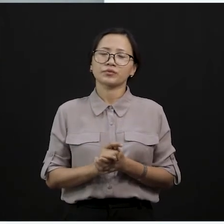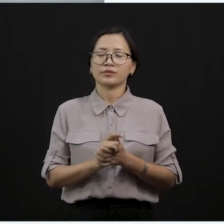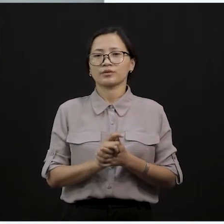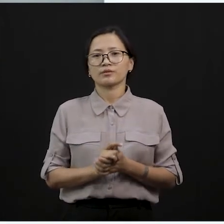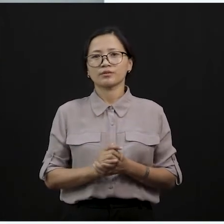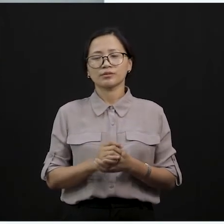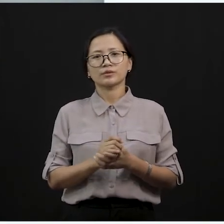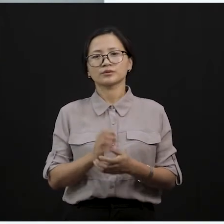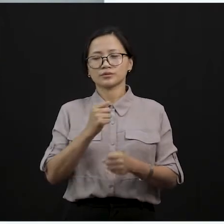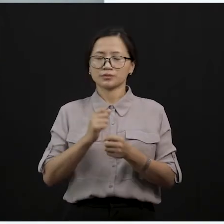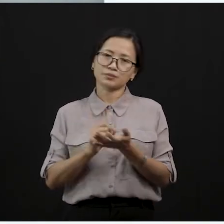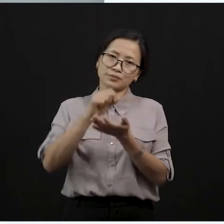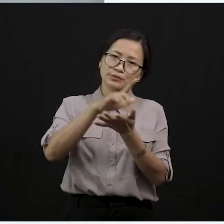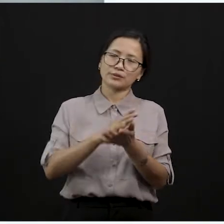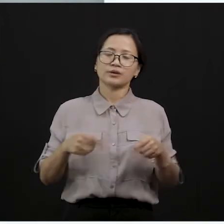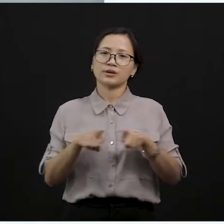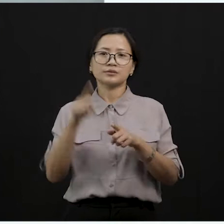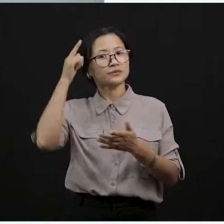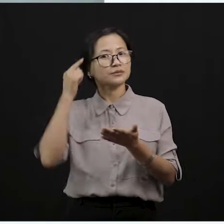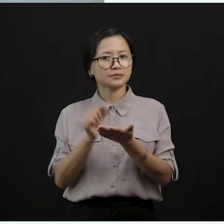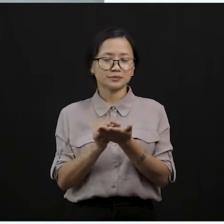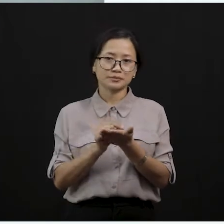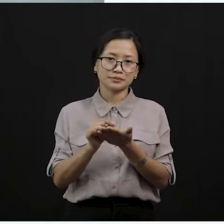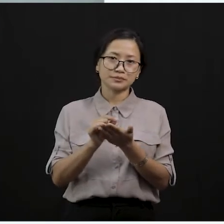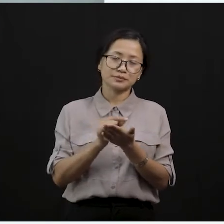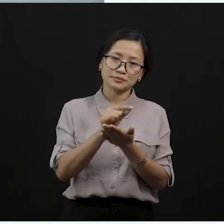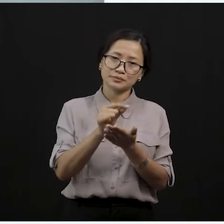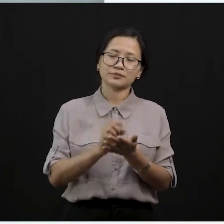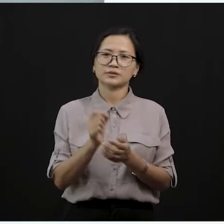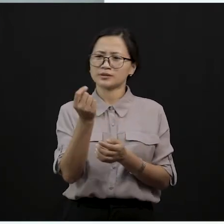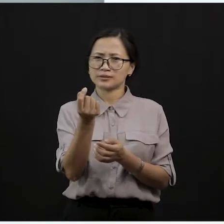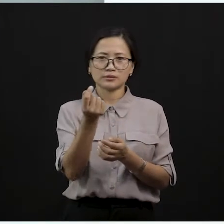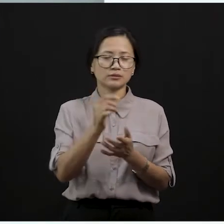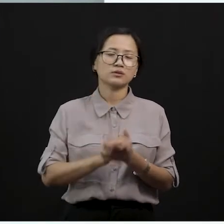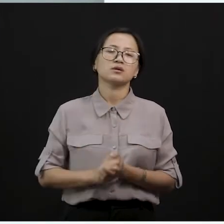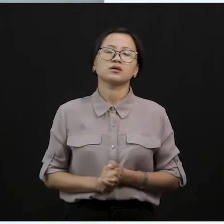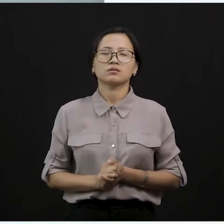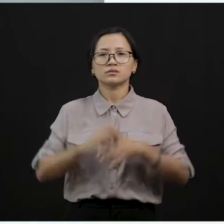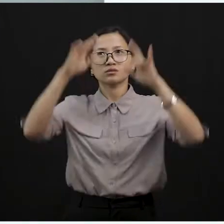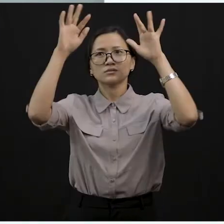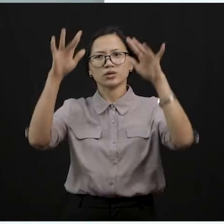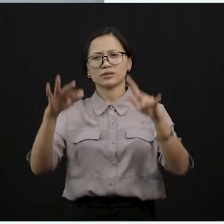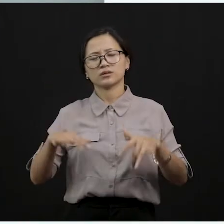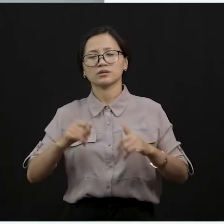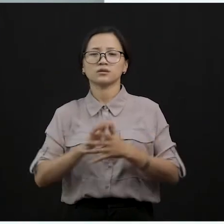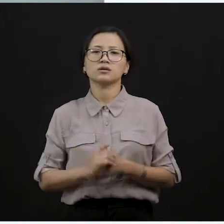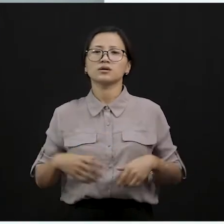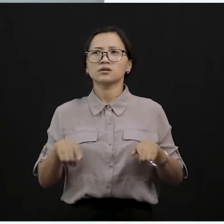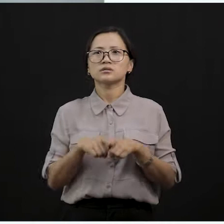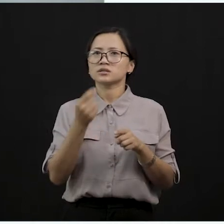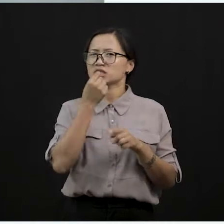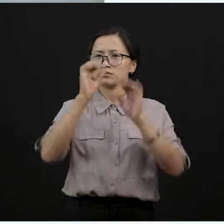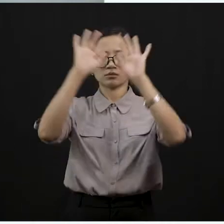of ants. He just want to know what's going on between them. So it was rainy and it was foggy. So